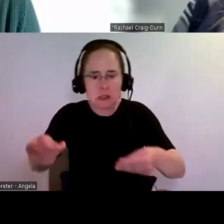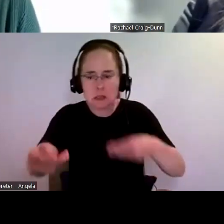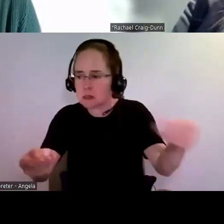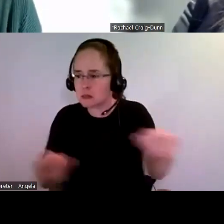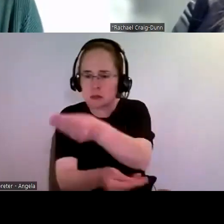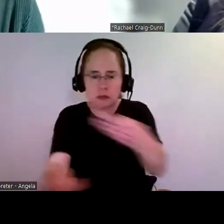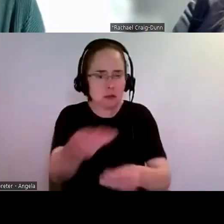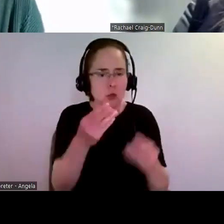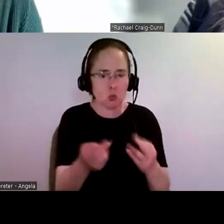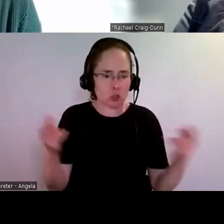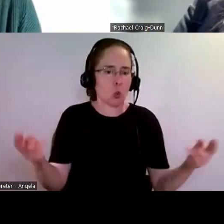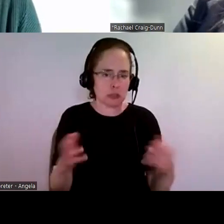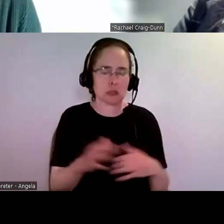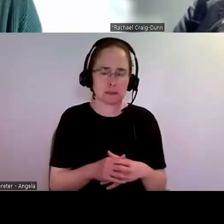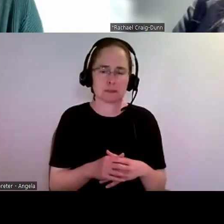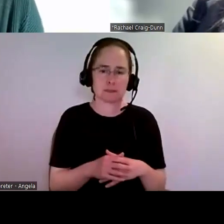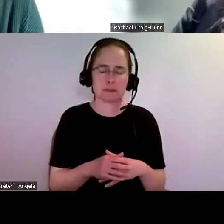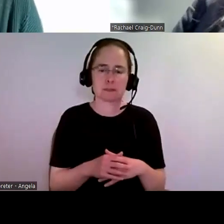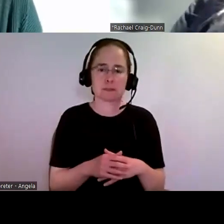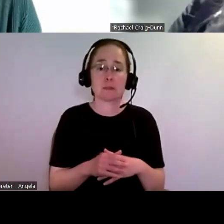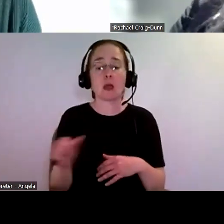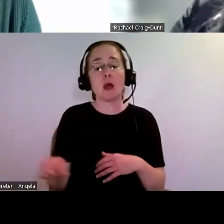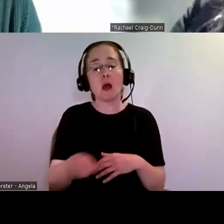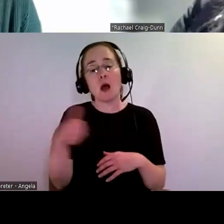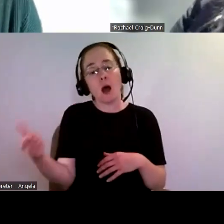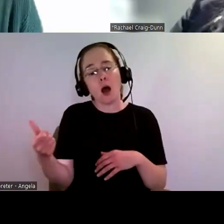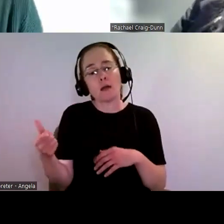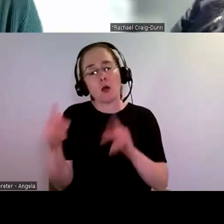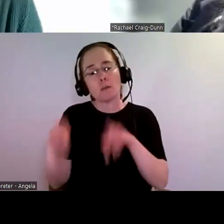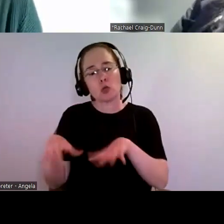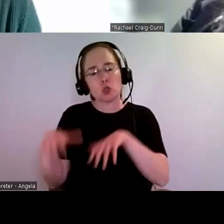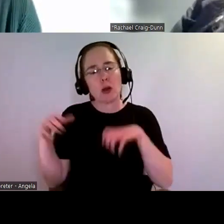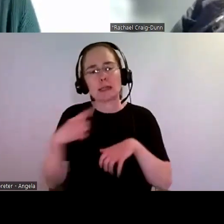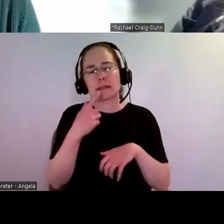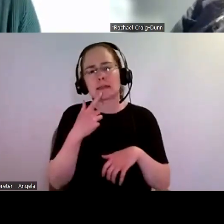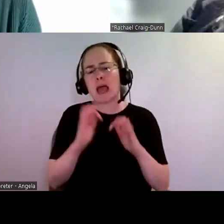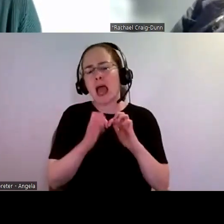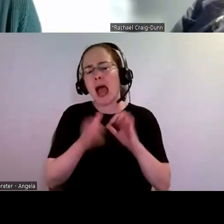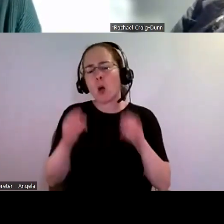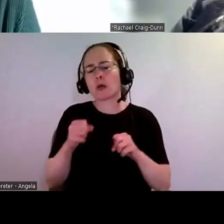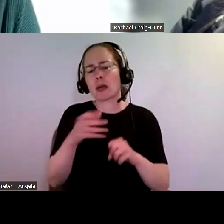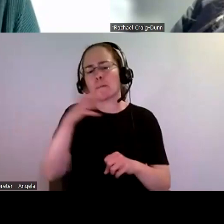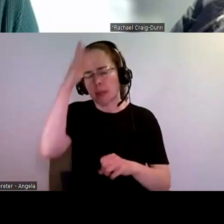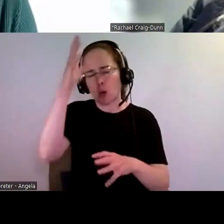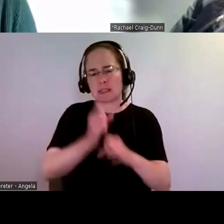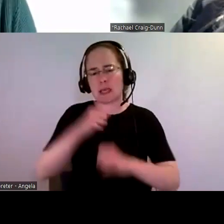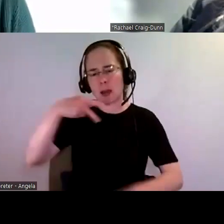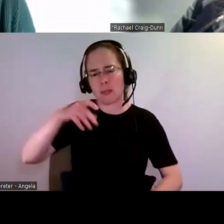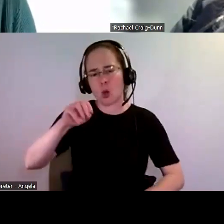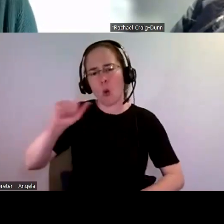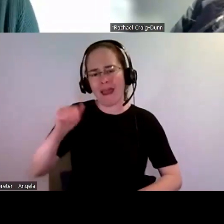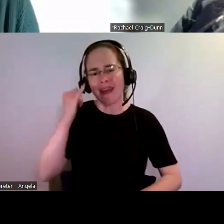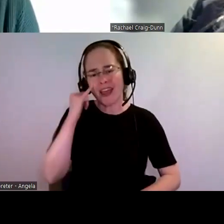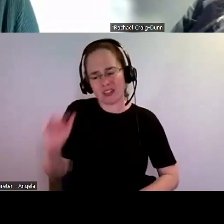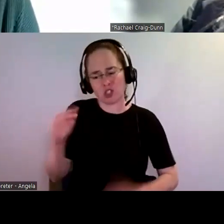family members. So another audience member asked, how can parents get a POA if the child is